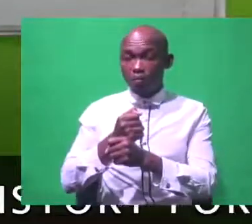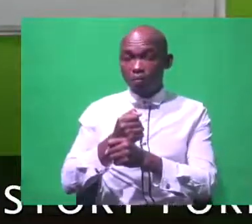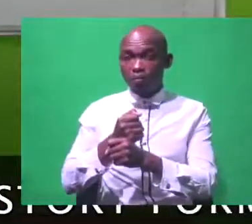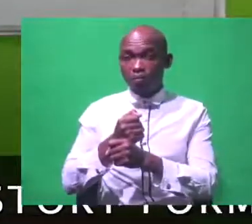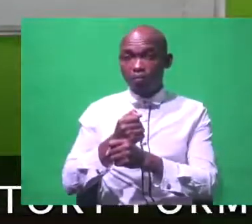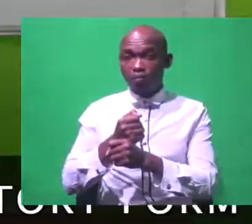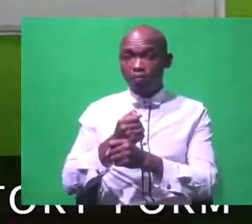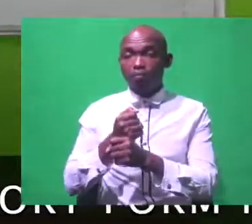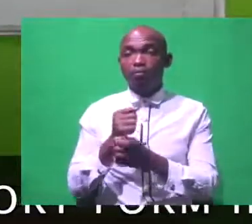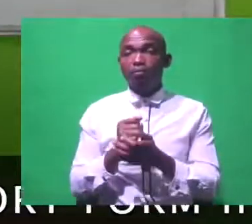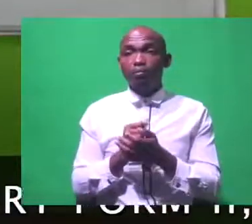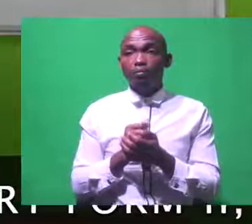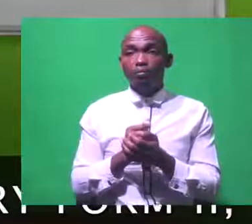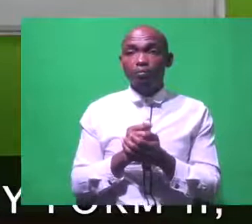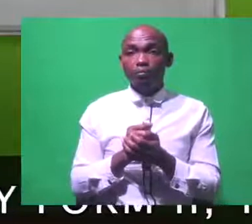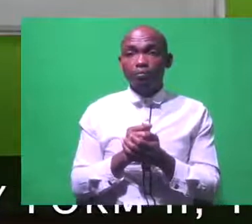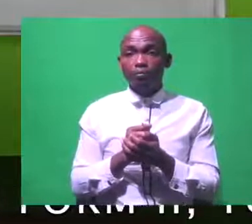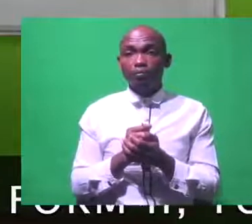Human